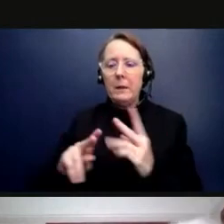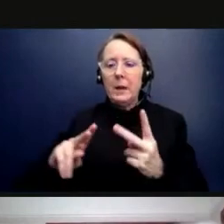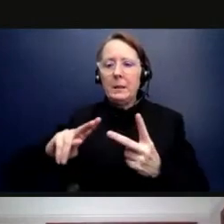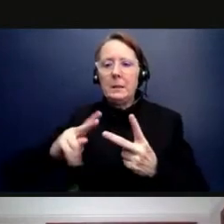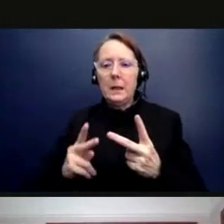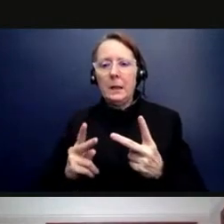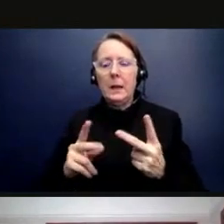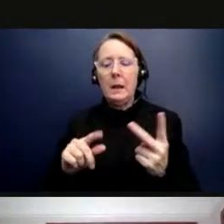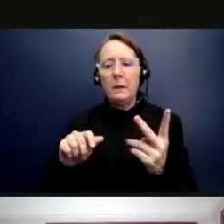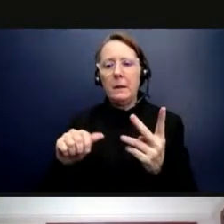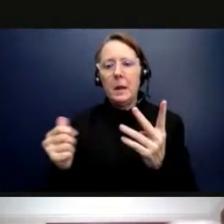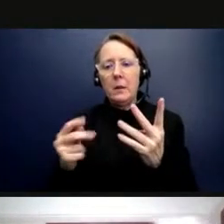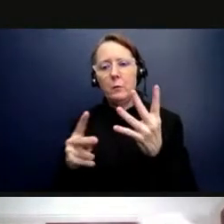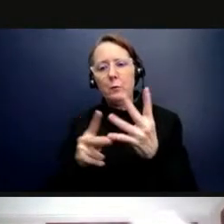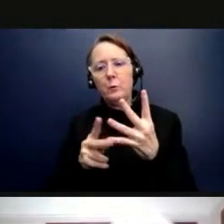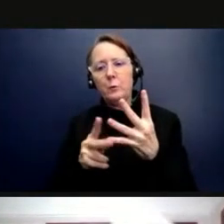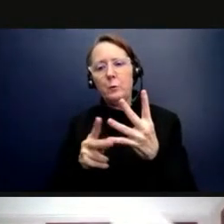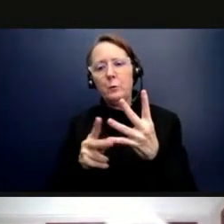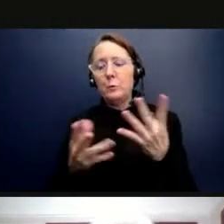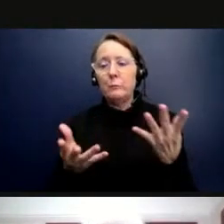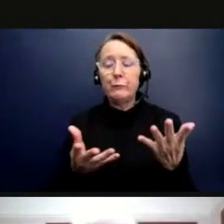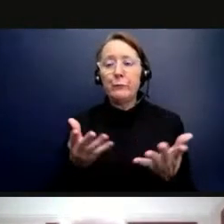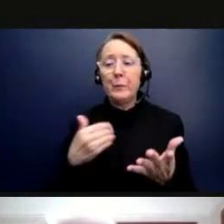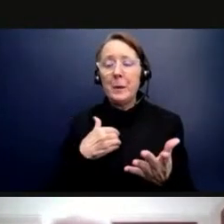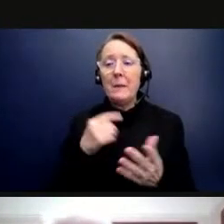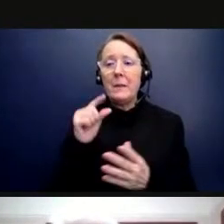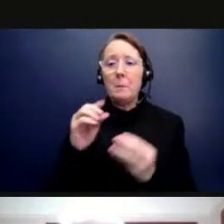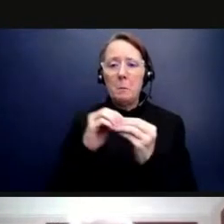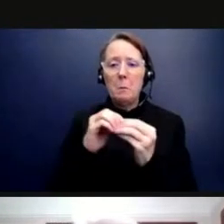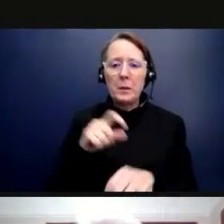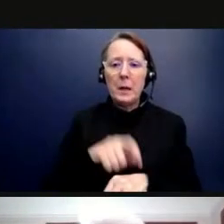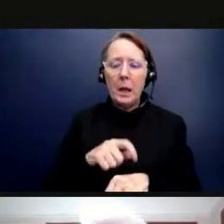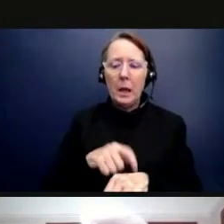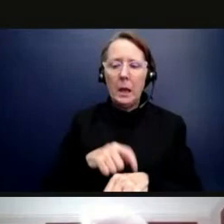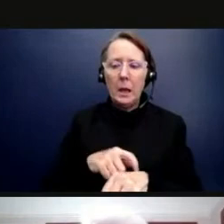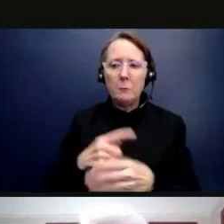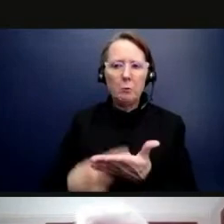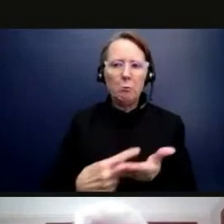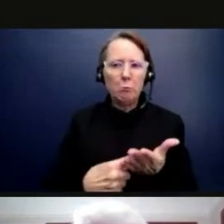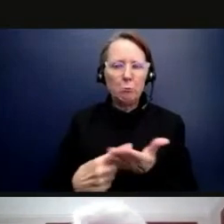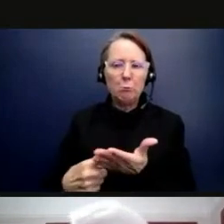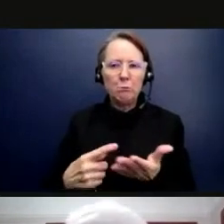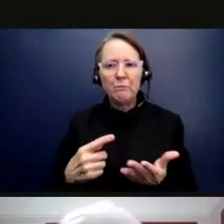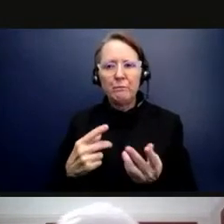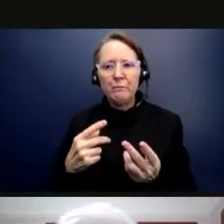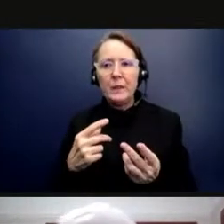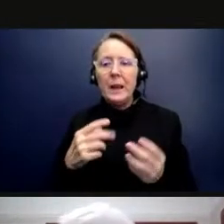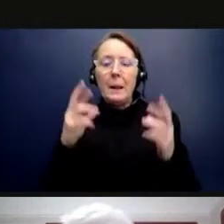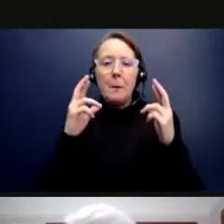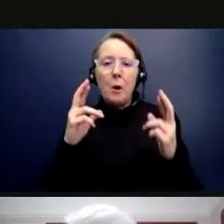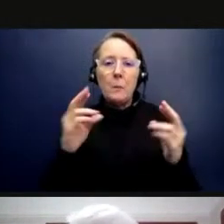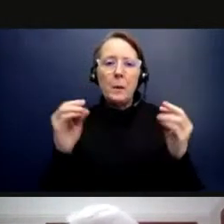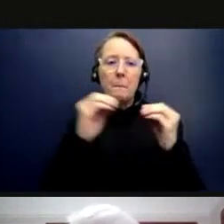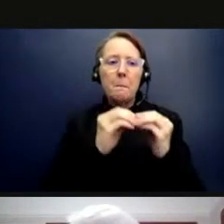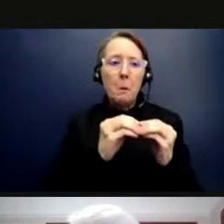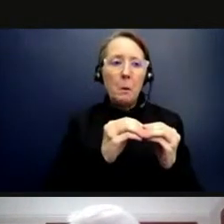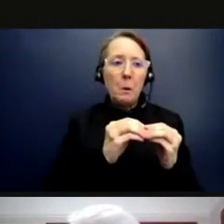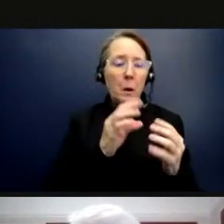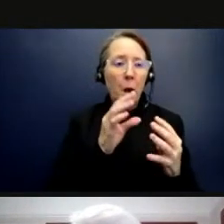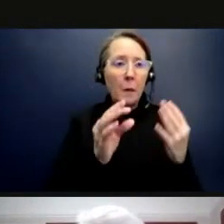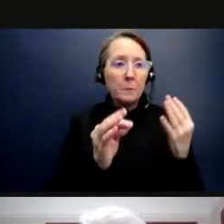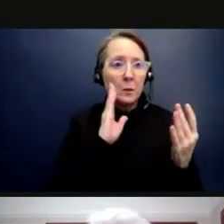then the others, I think, you know, we have a little bit more time. And I'm hopeful that there will be some more sites emerging as